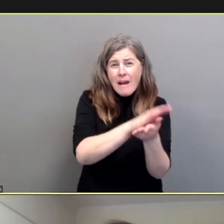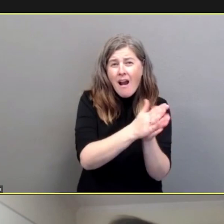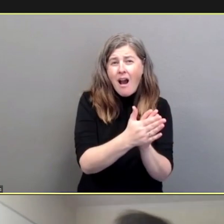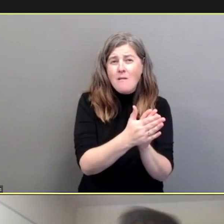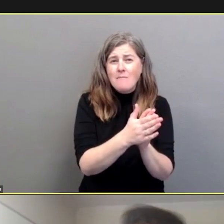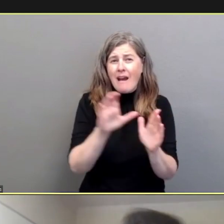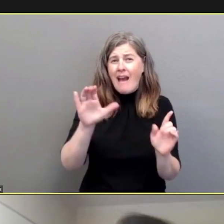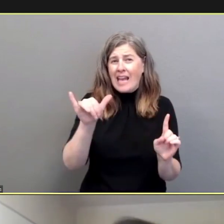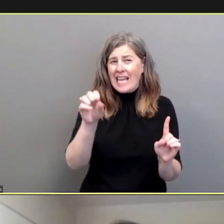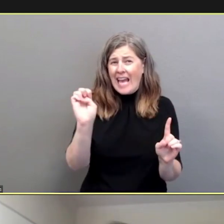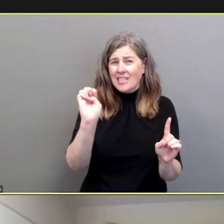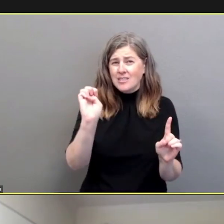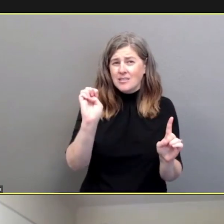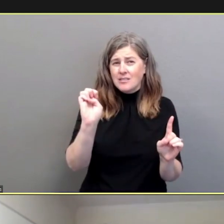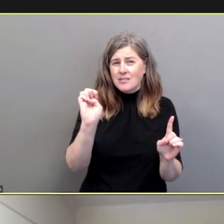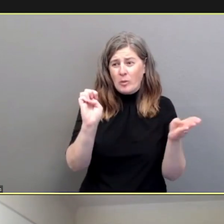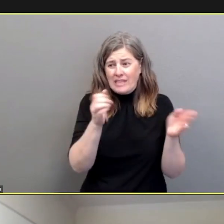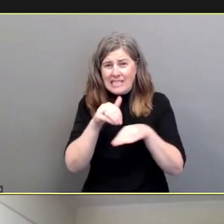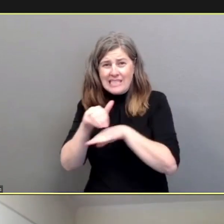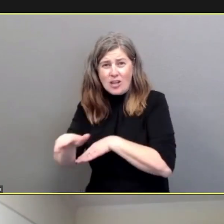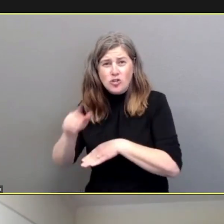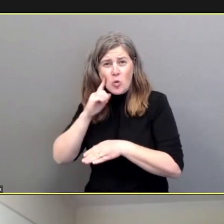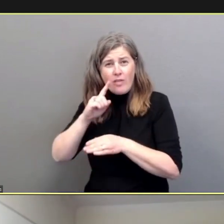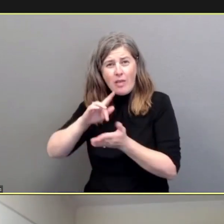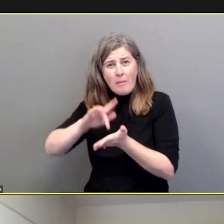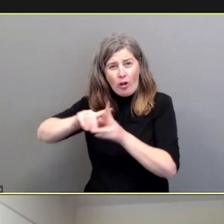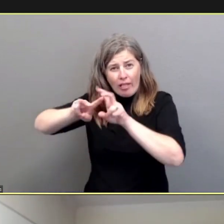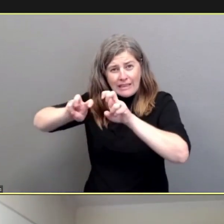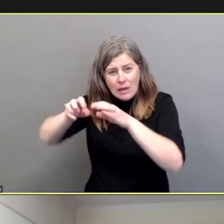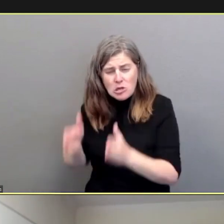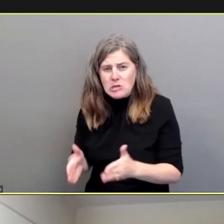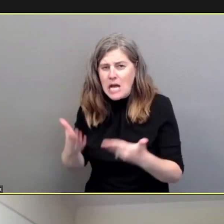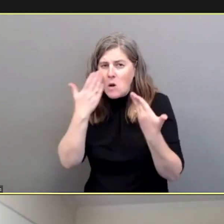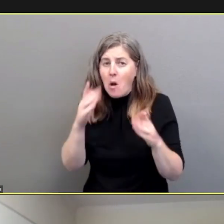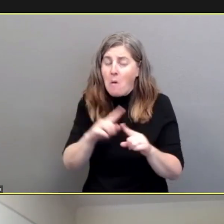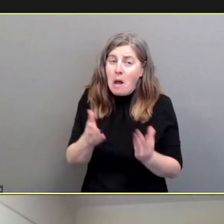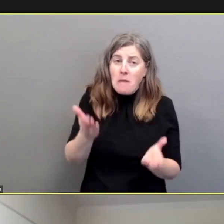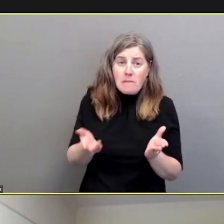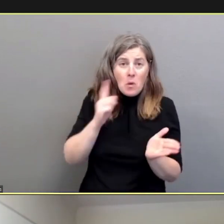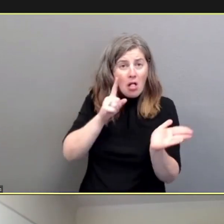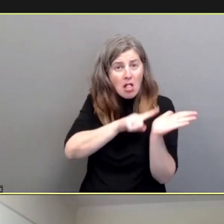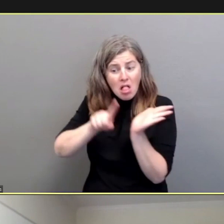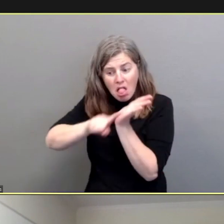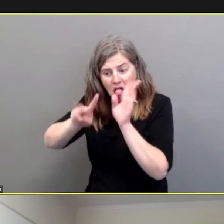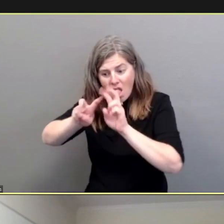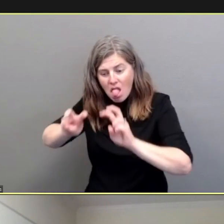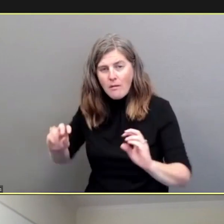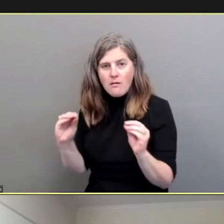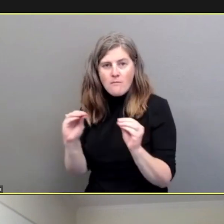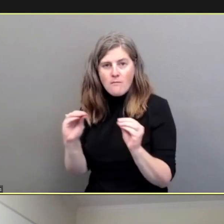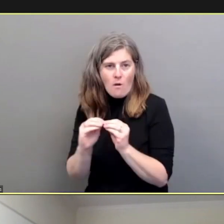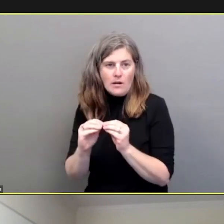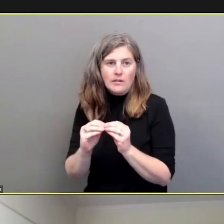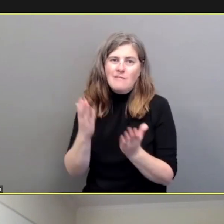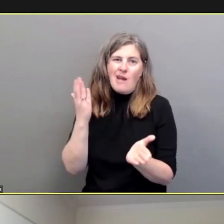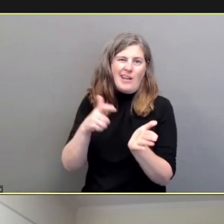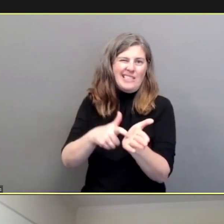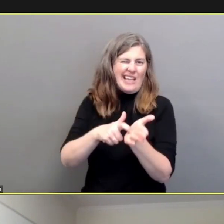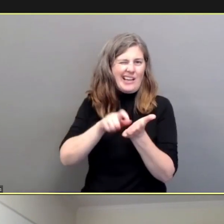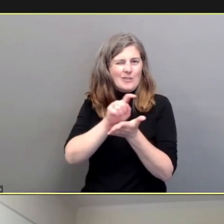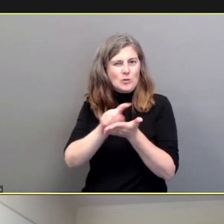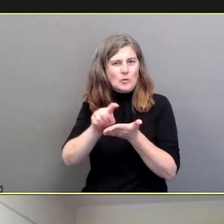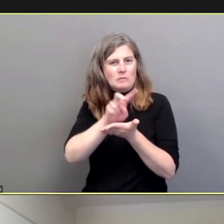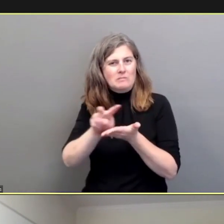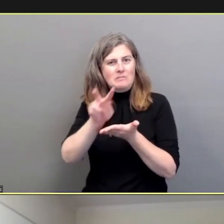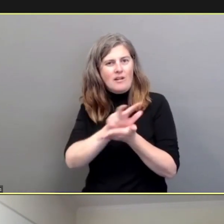case for the medical examiner, but it certainly could. And so it may take a couple of weeks for